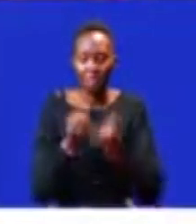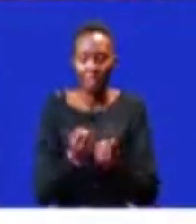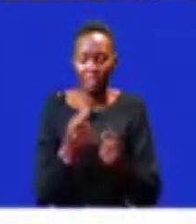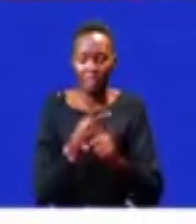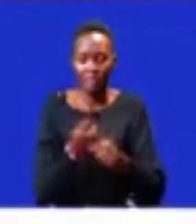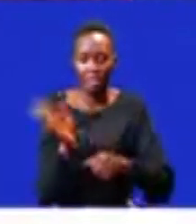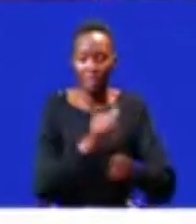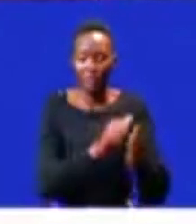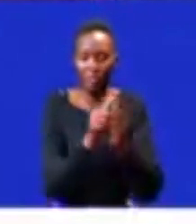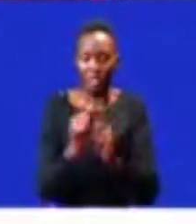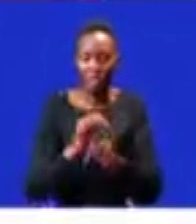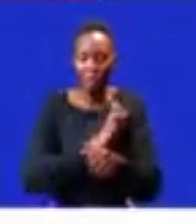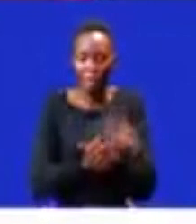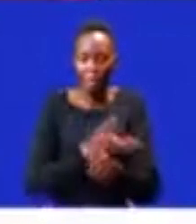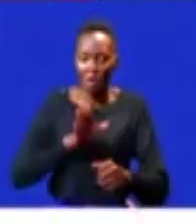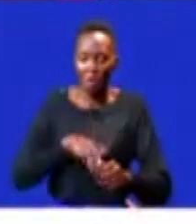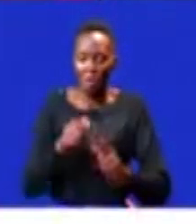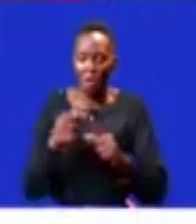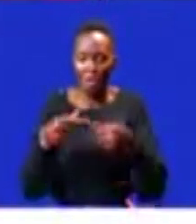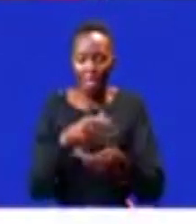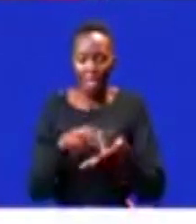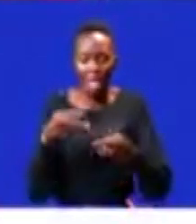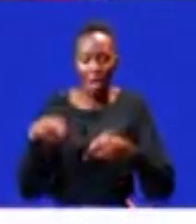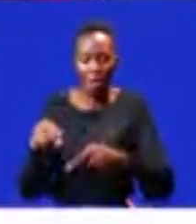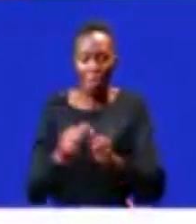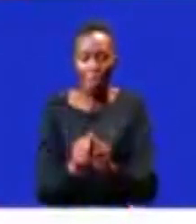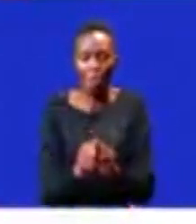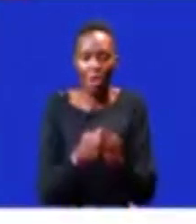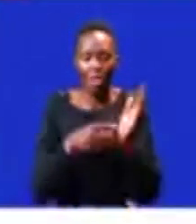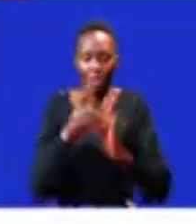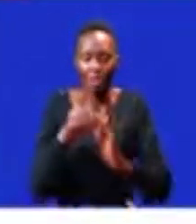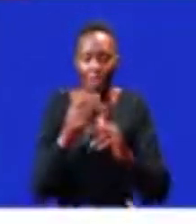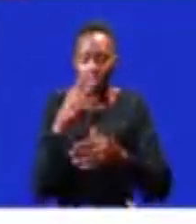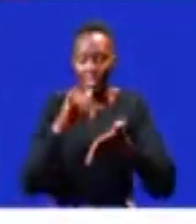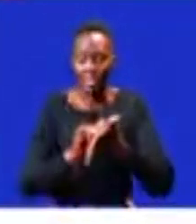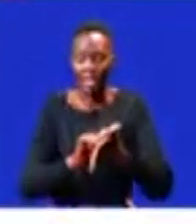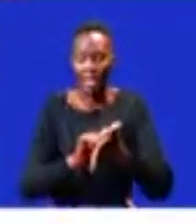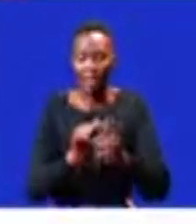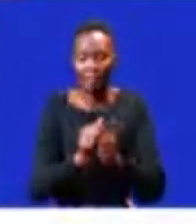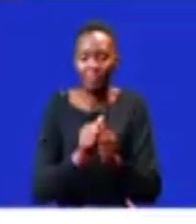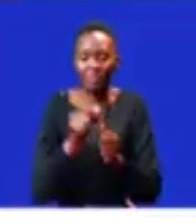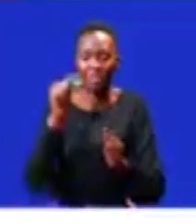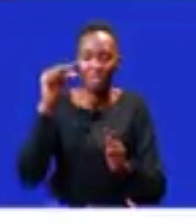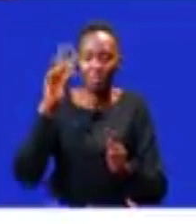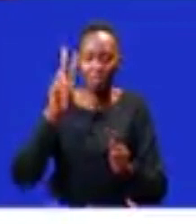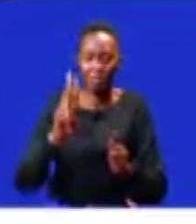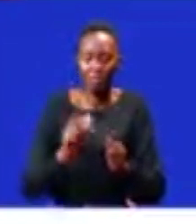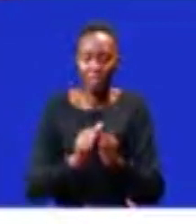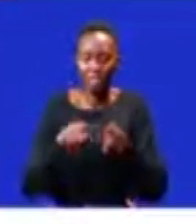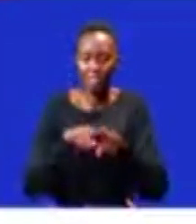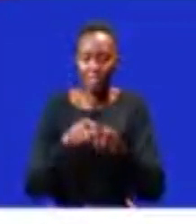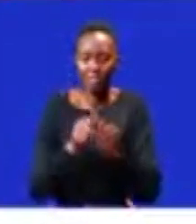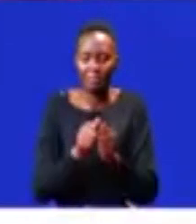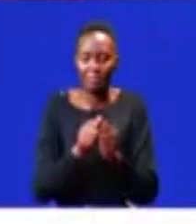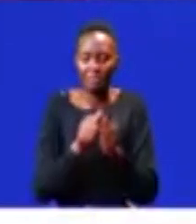tiego wakeyini kaka nyalo yudo nweng'o mar mapile kaka damo manyme mar neno ni tulo mantiere e kind wech kata jogo ma